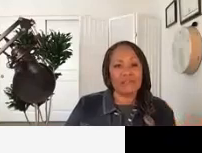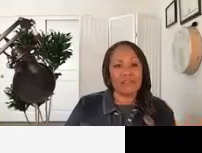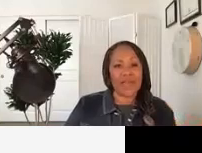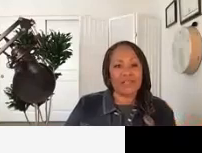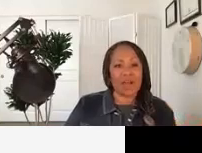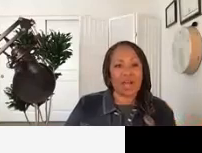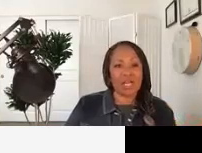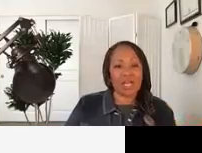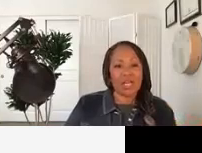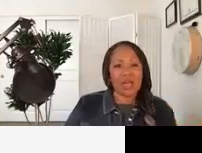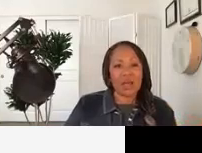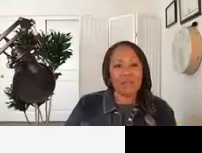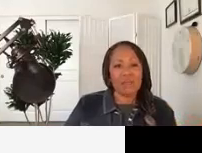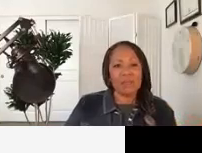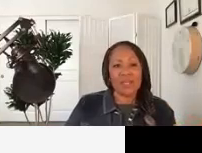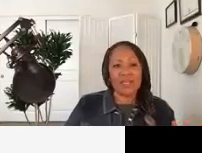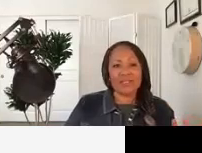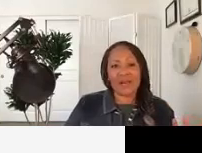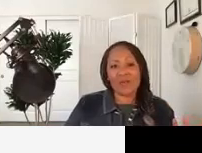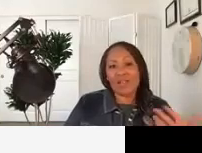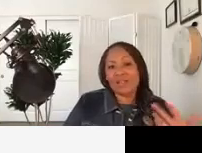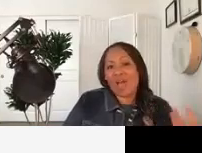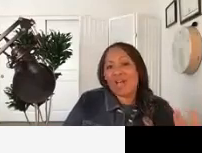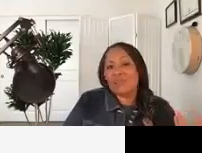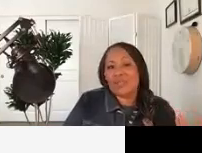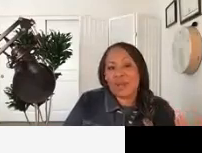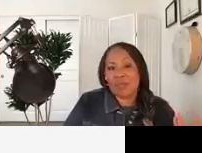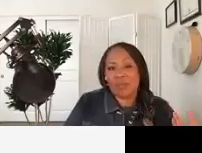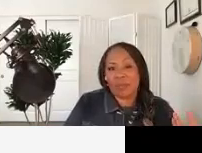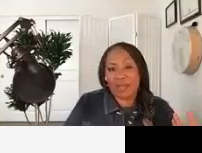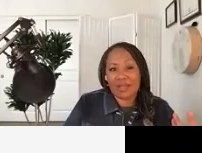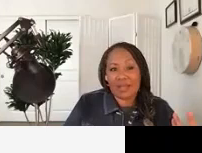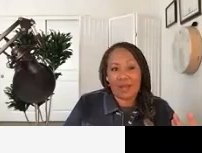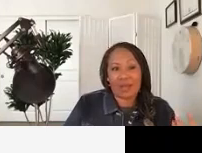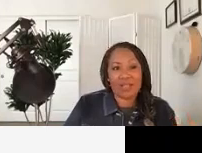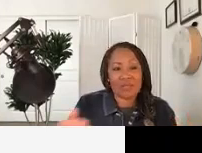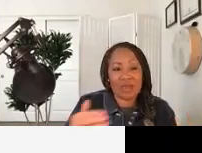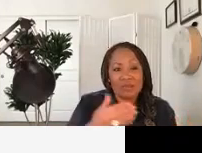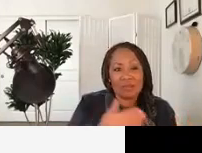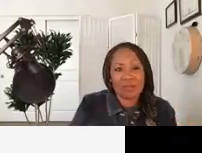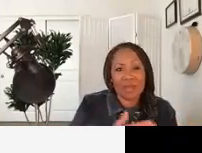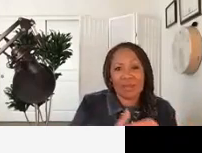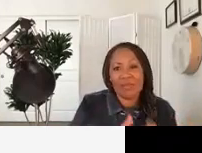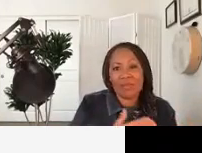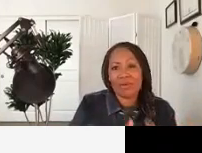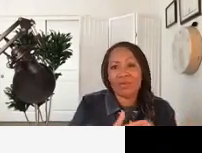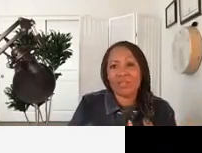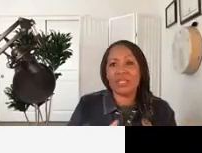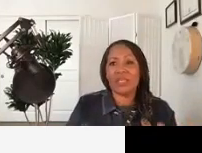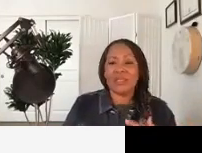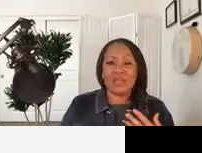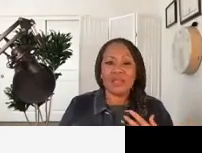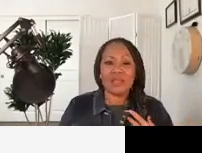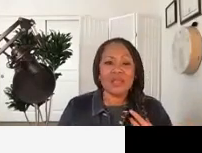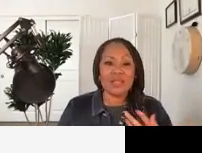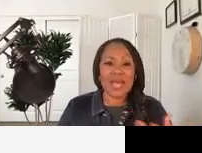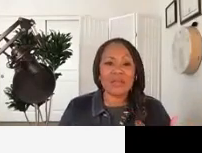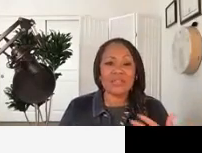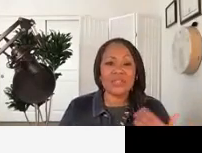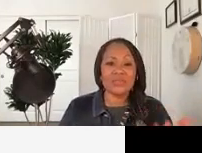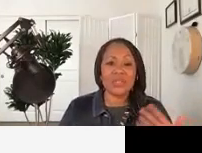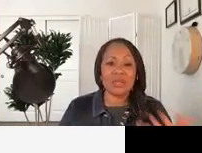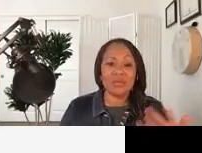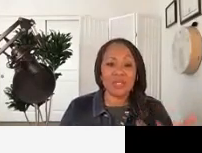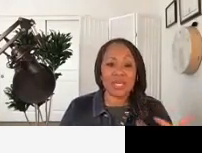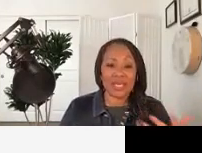creating for that talk. But I don't want the talk to be the PowerPoint. I want to do my other really, it allows